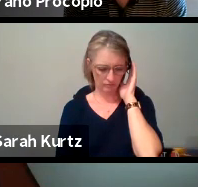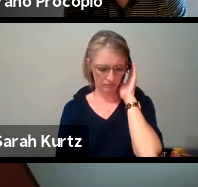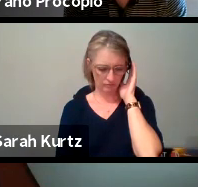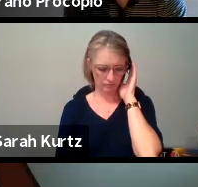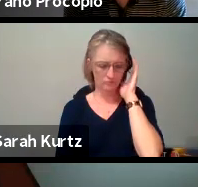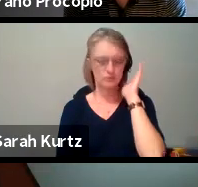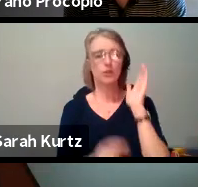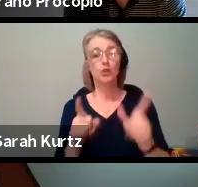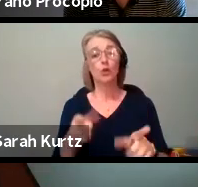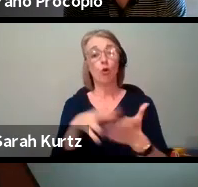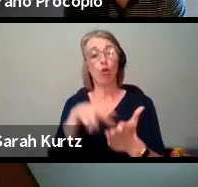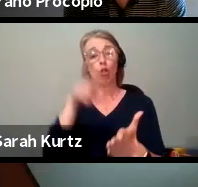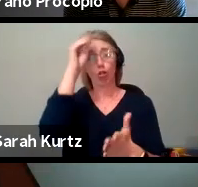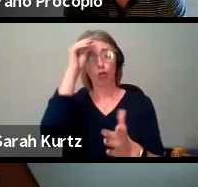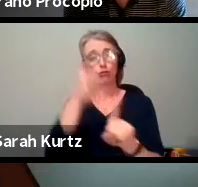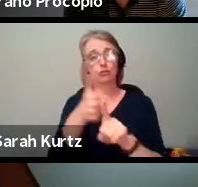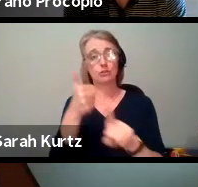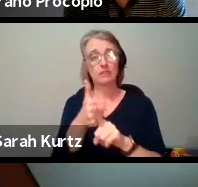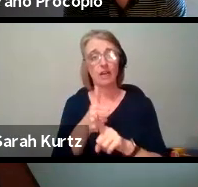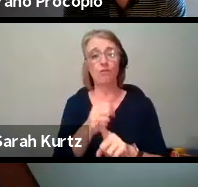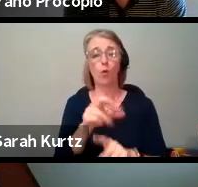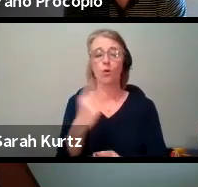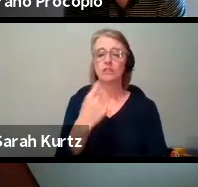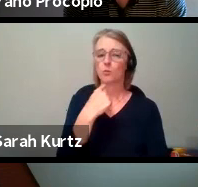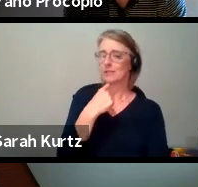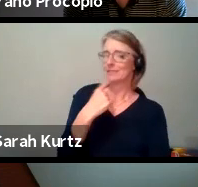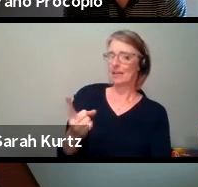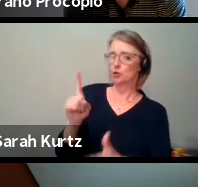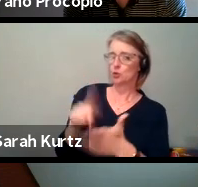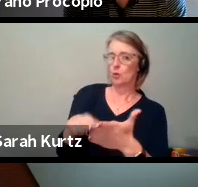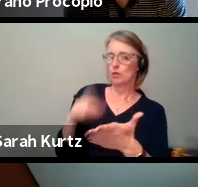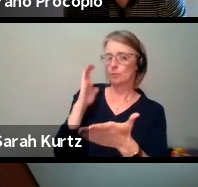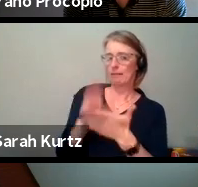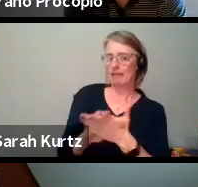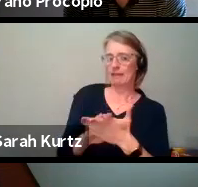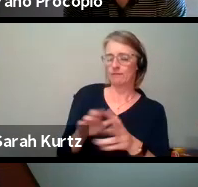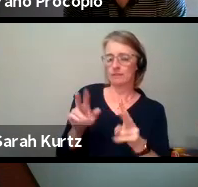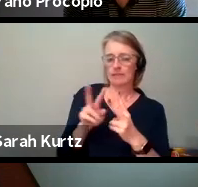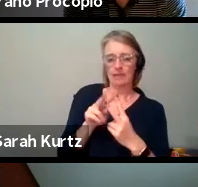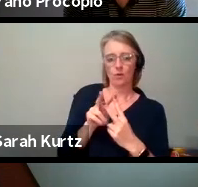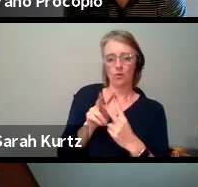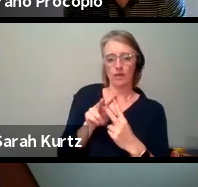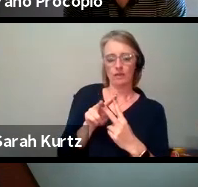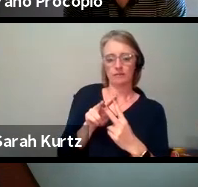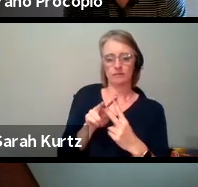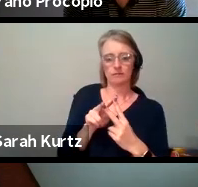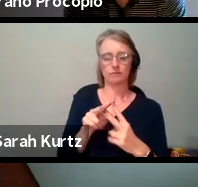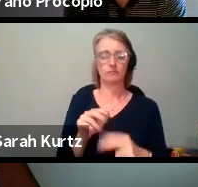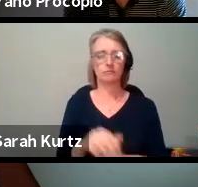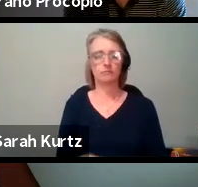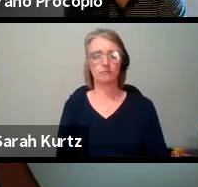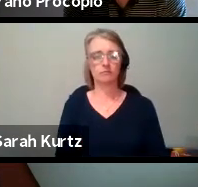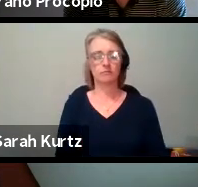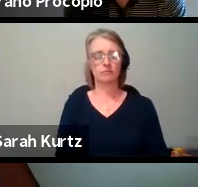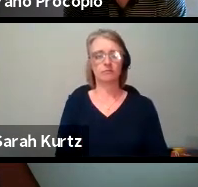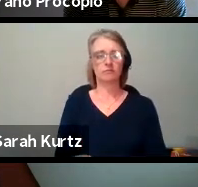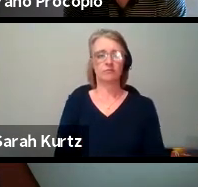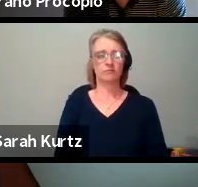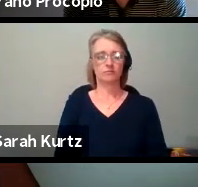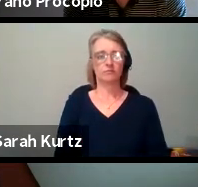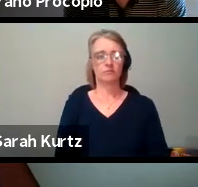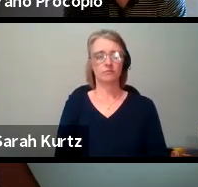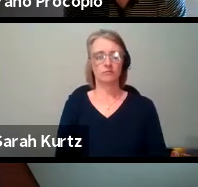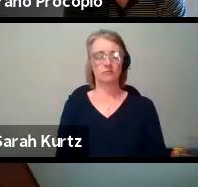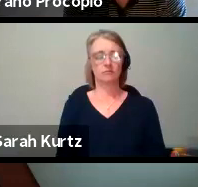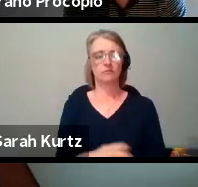told what to believe. And in talking about videos, I'll quickly share a